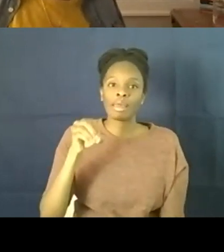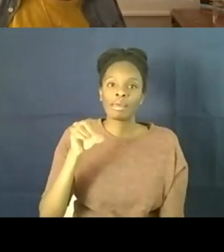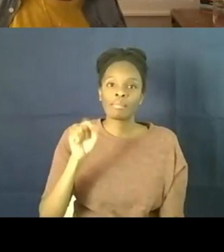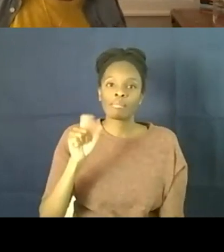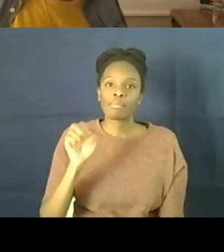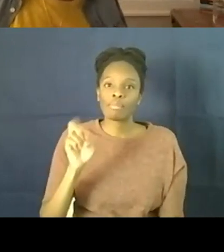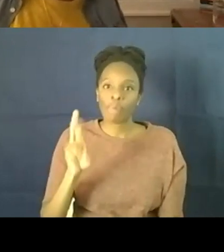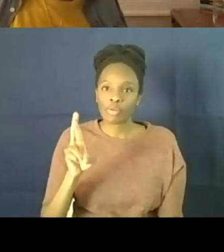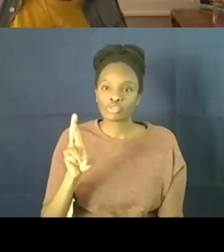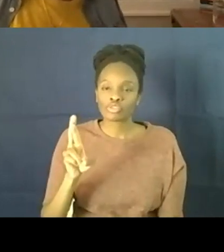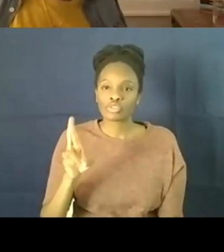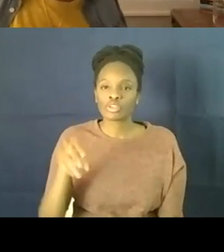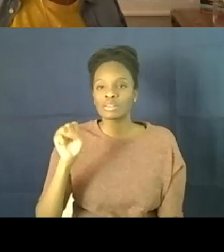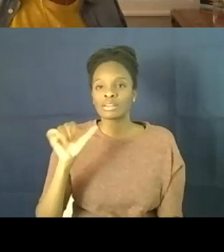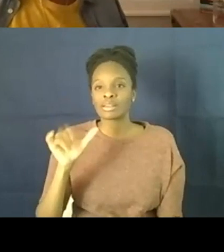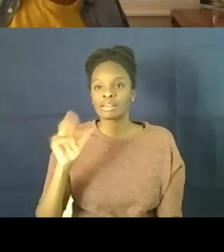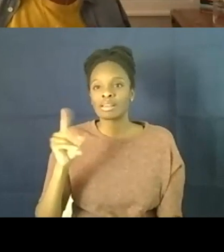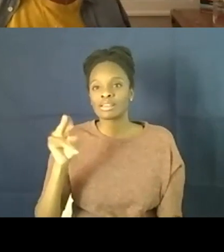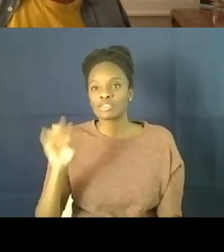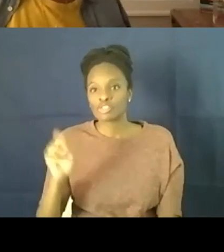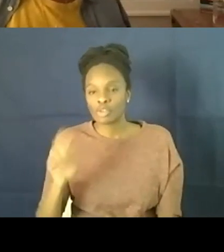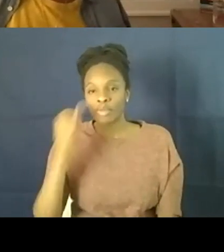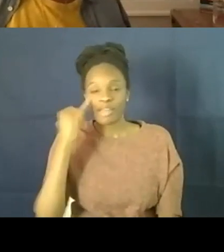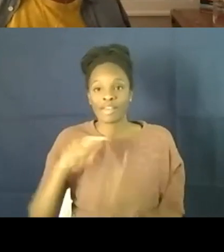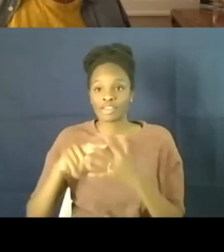there, like the rest becomes clear to me.